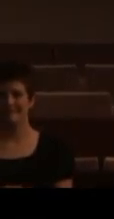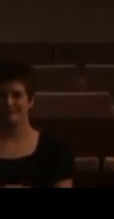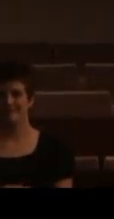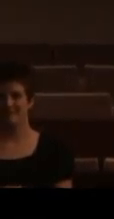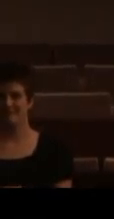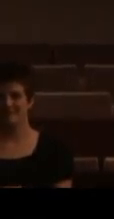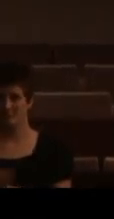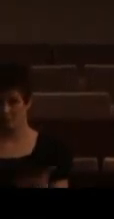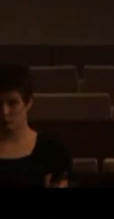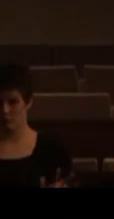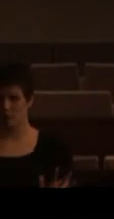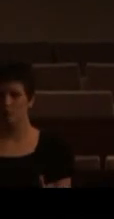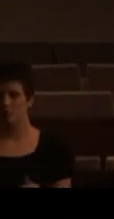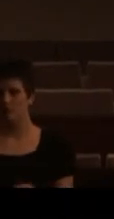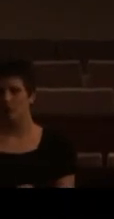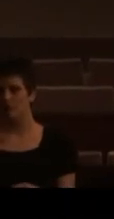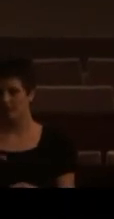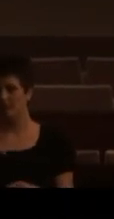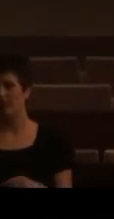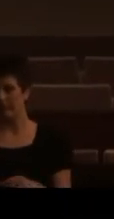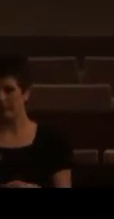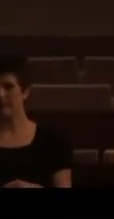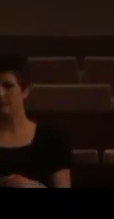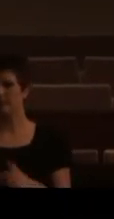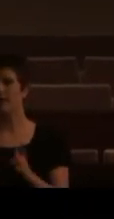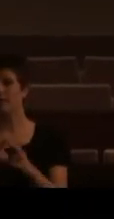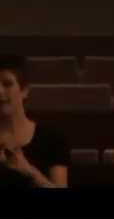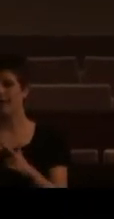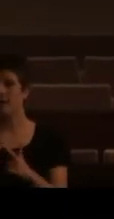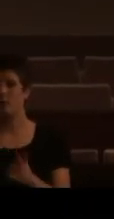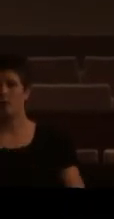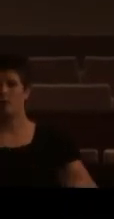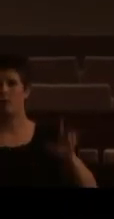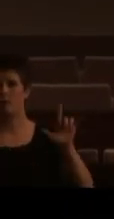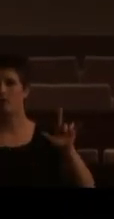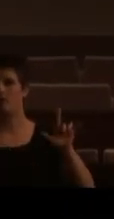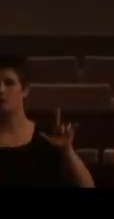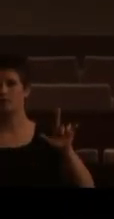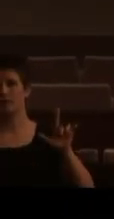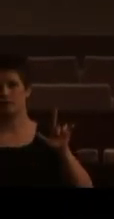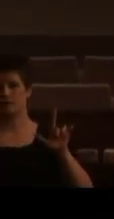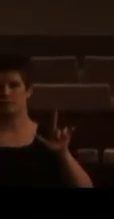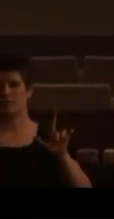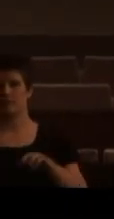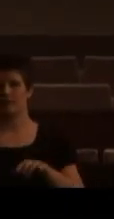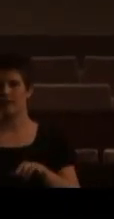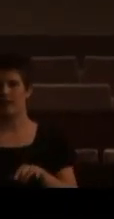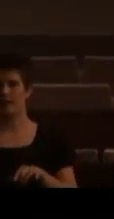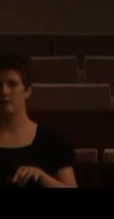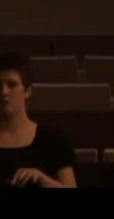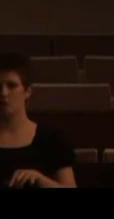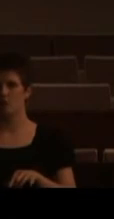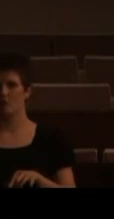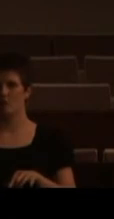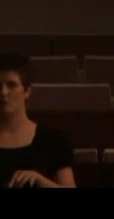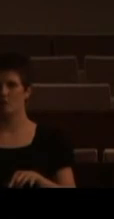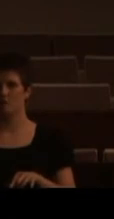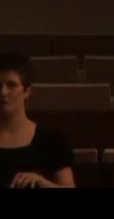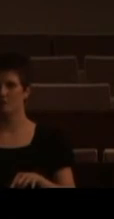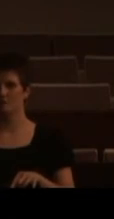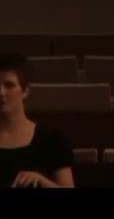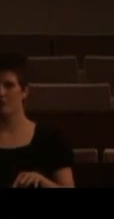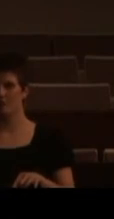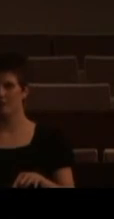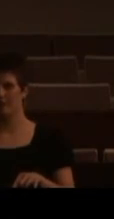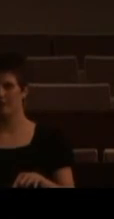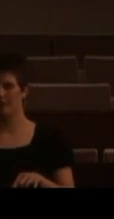then this is a history of the Birch family by Carolyn F. Birch. It says the Judge